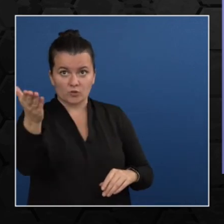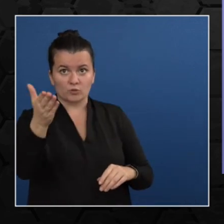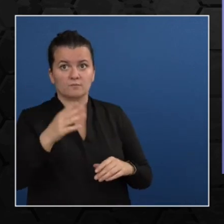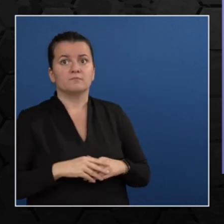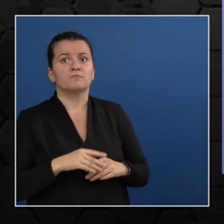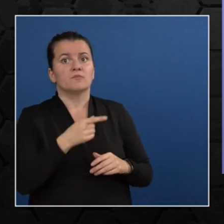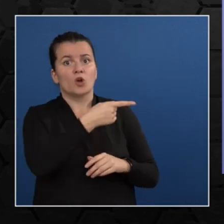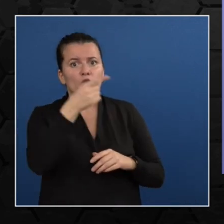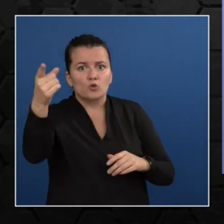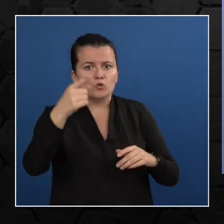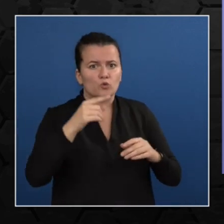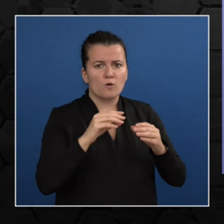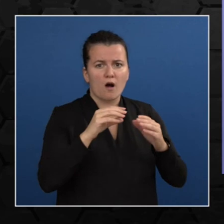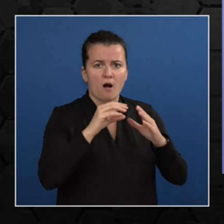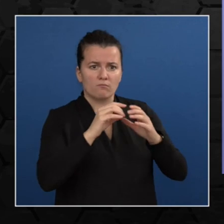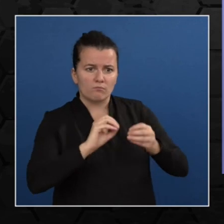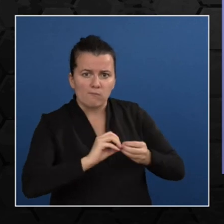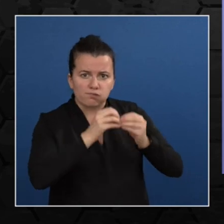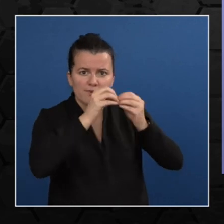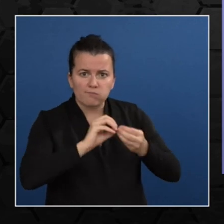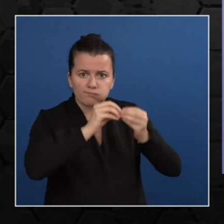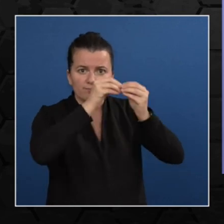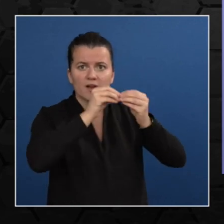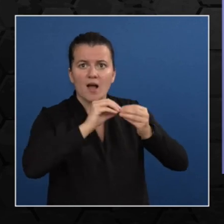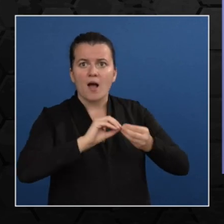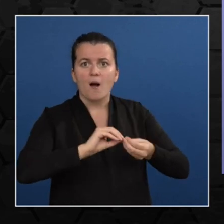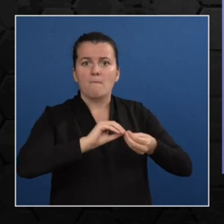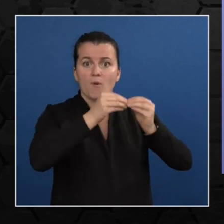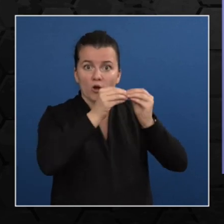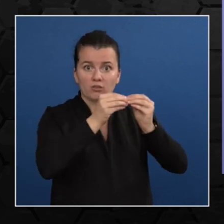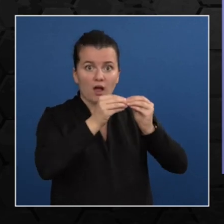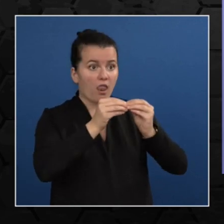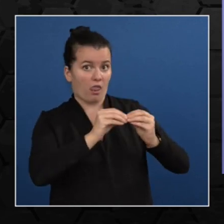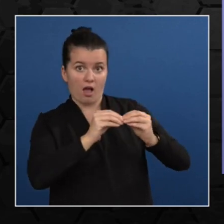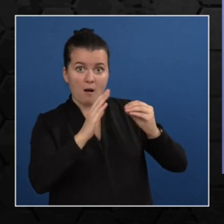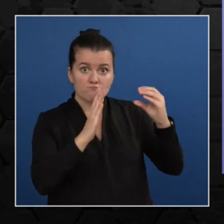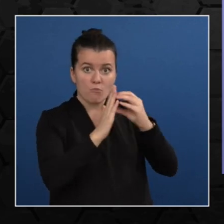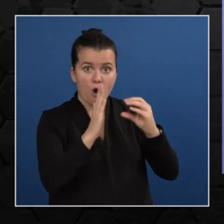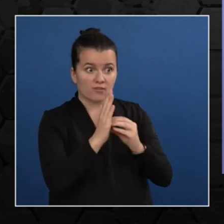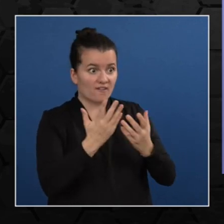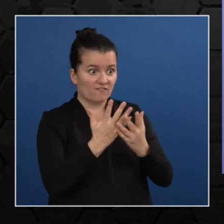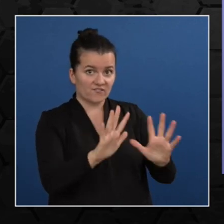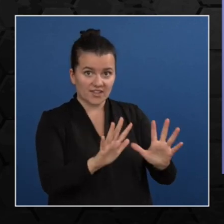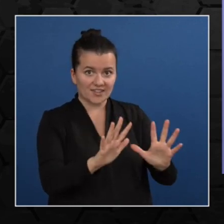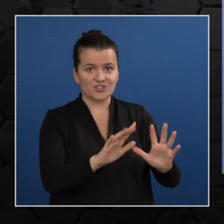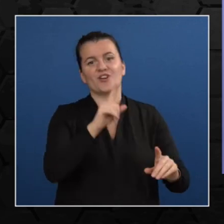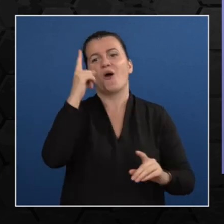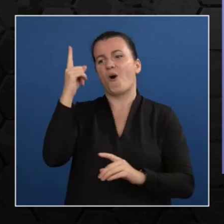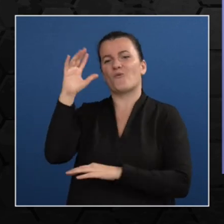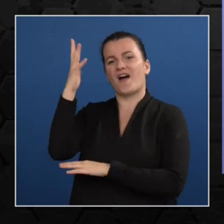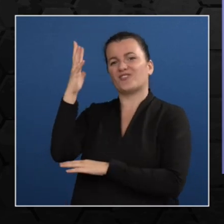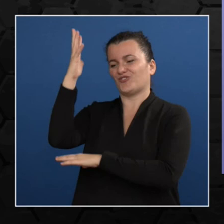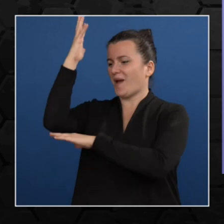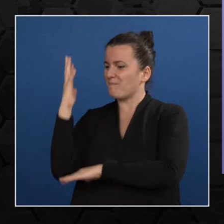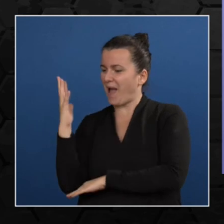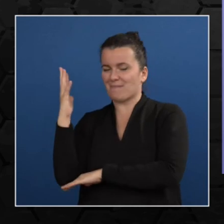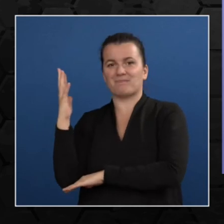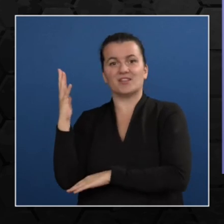complete, we will be planting one tree. So go ahead, don't forget to complete that Cloud Skill Challenge and